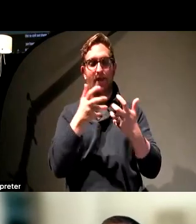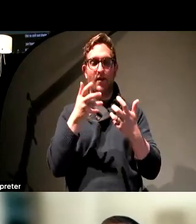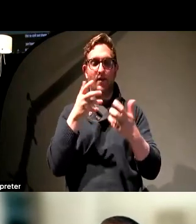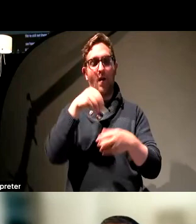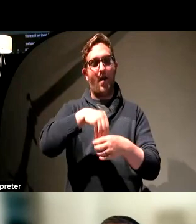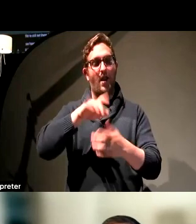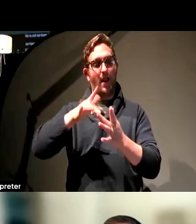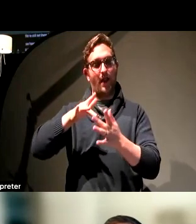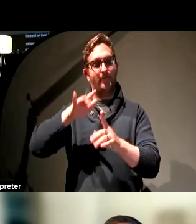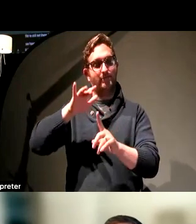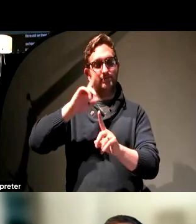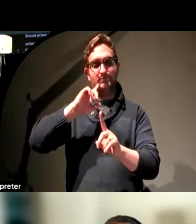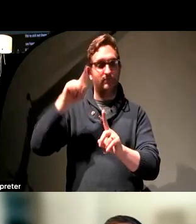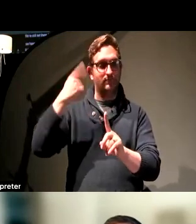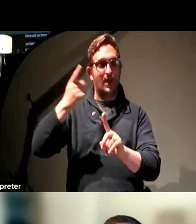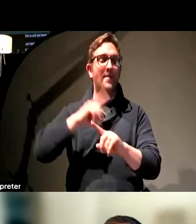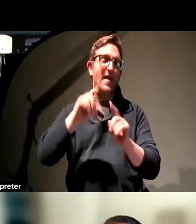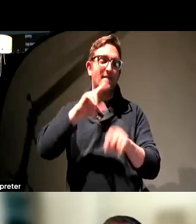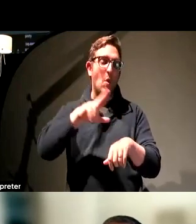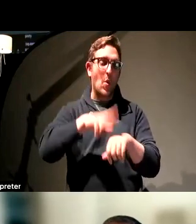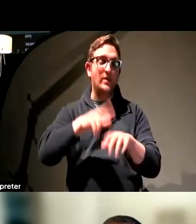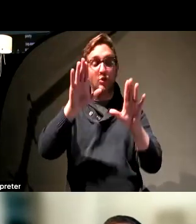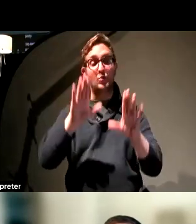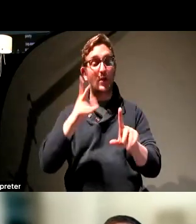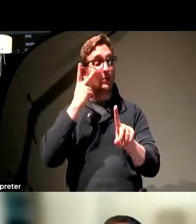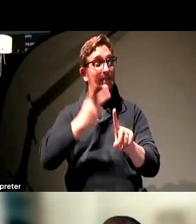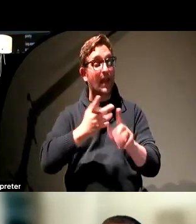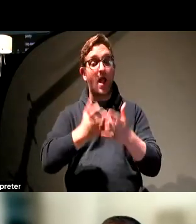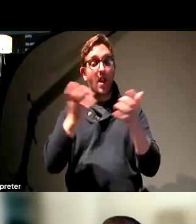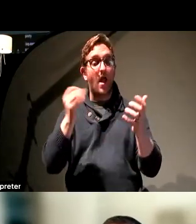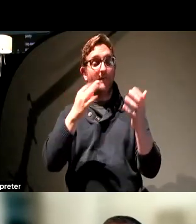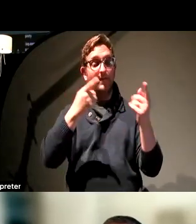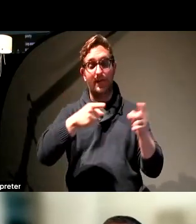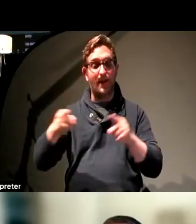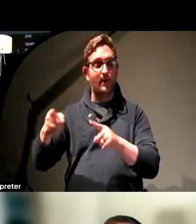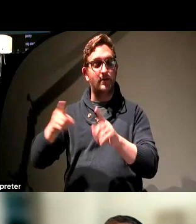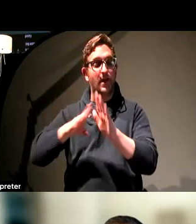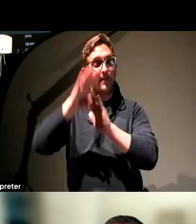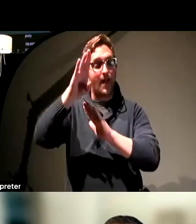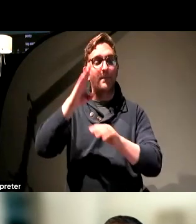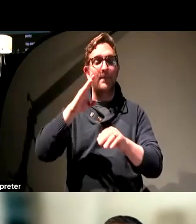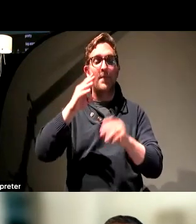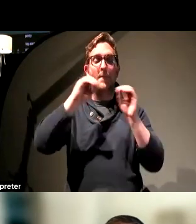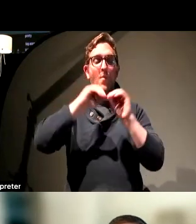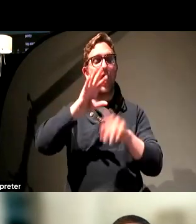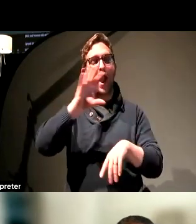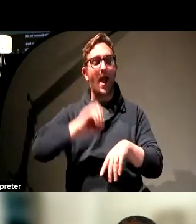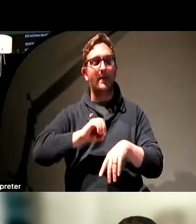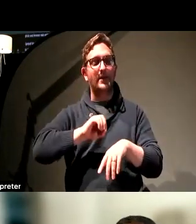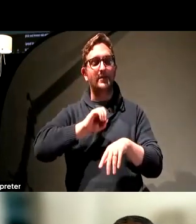we know we're not there yet. But it's great to see so many companies really start to put more emphasis on accessibility,